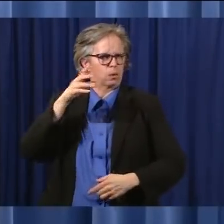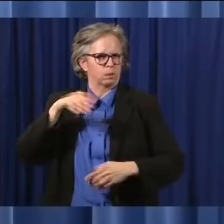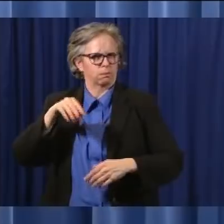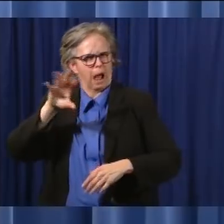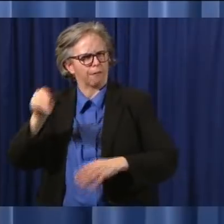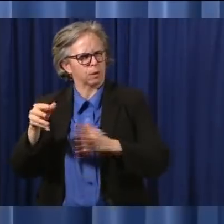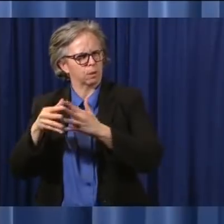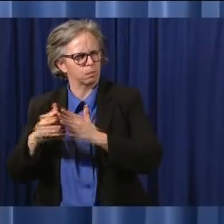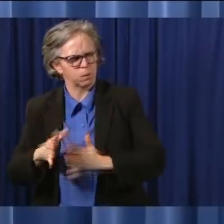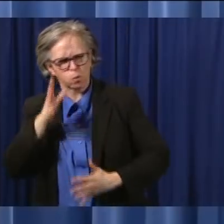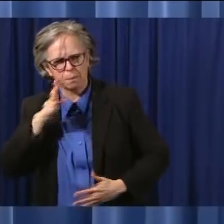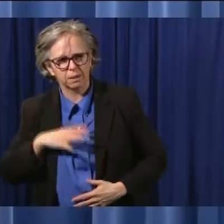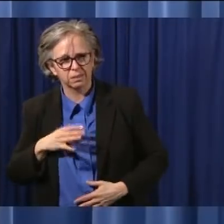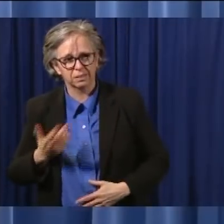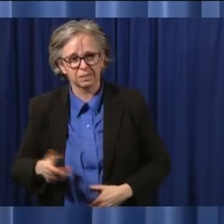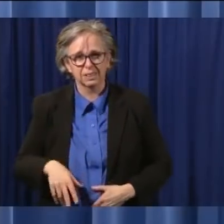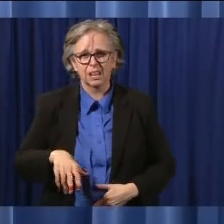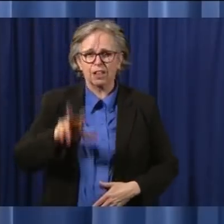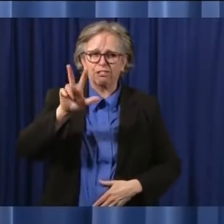poverty.